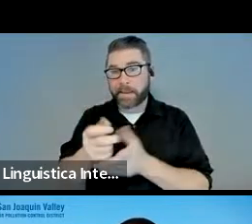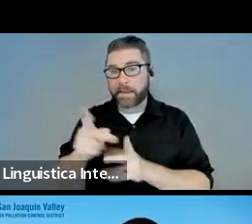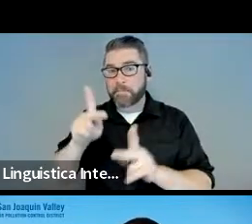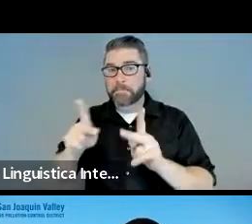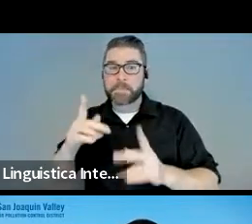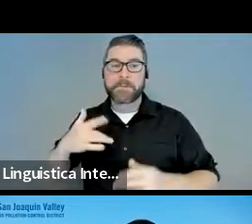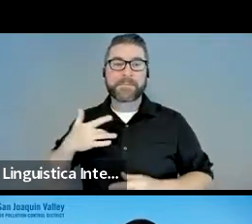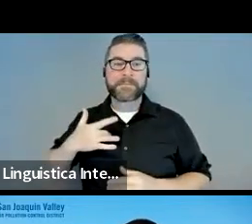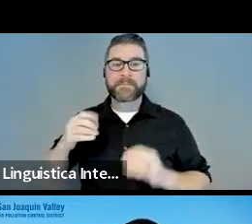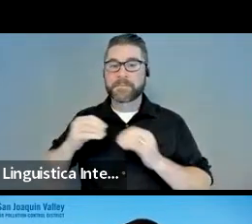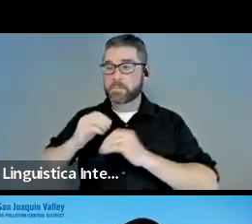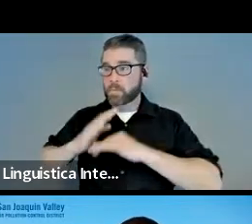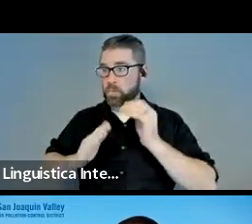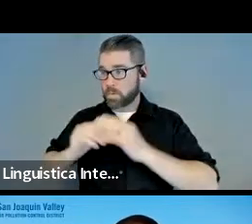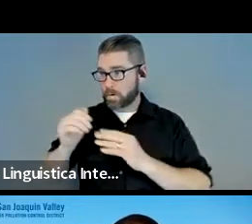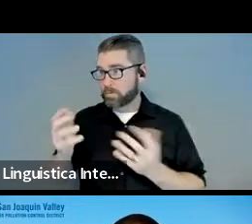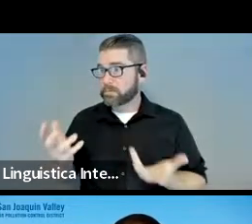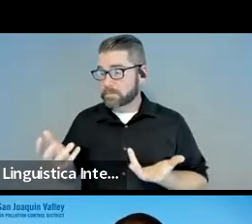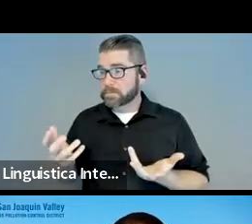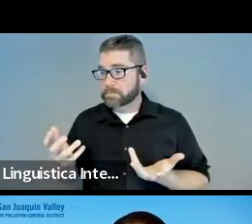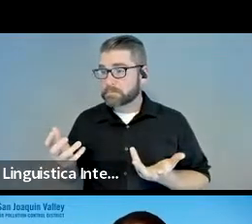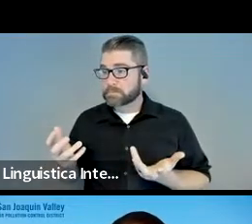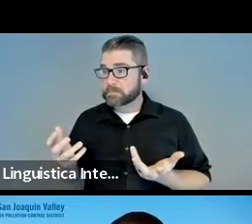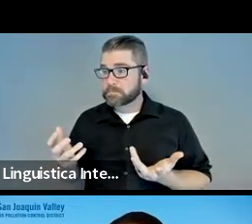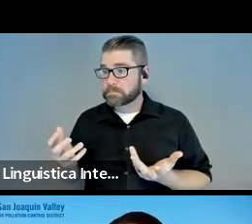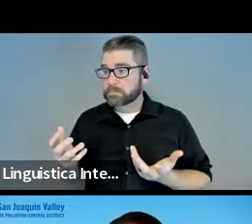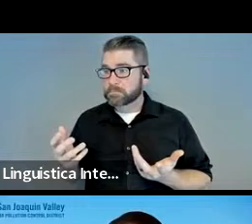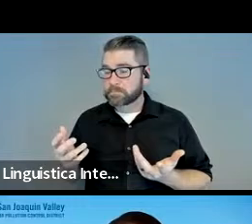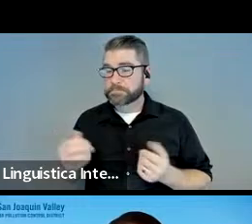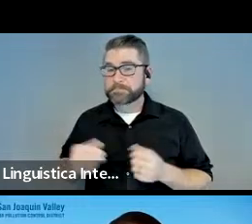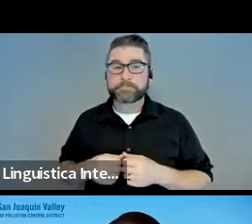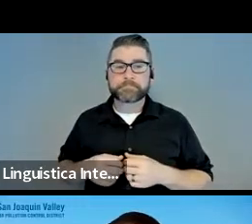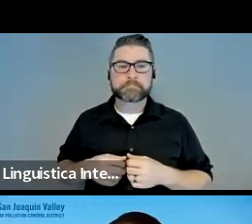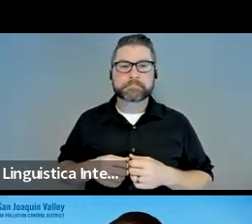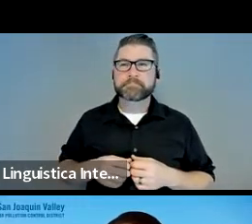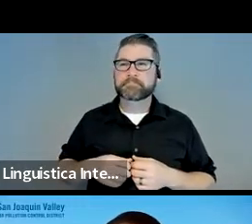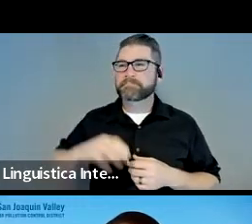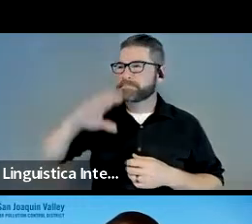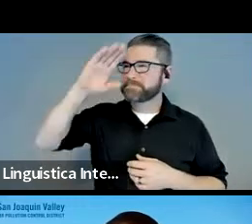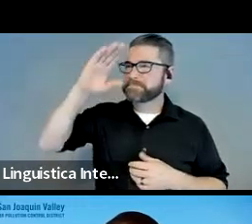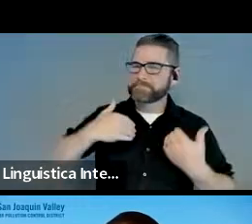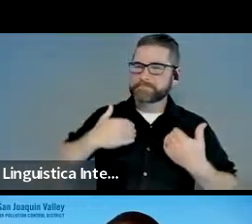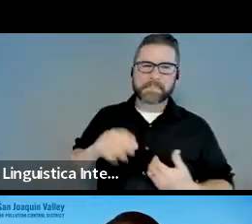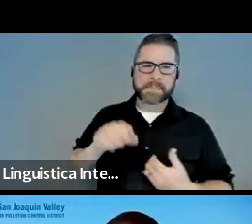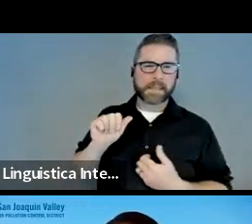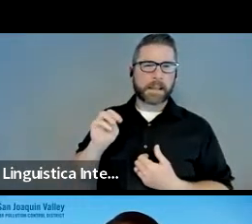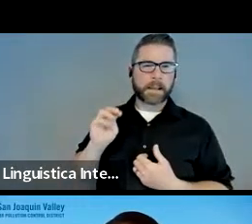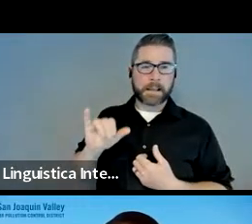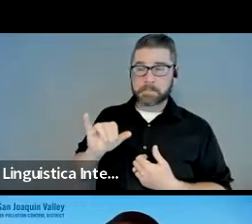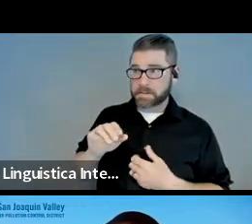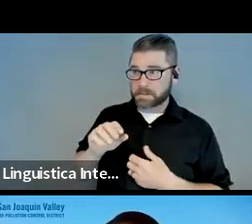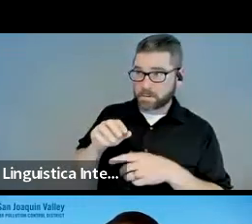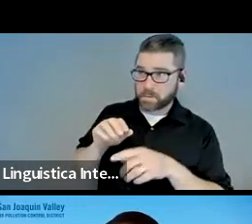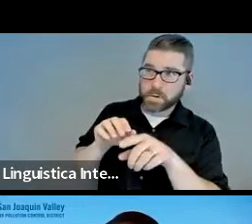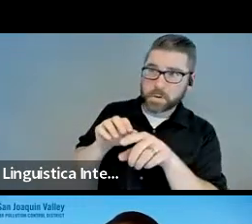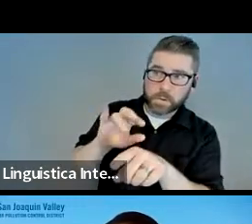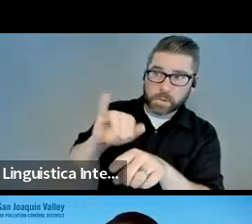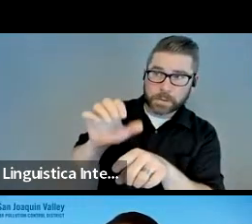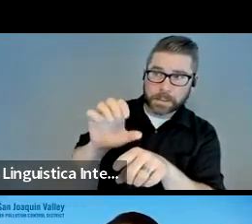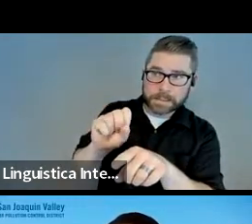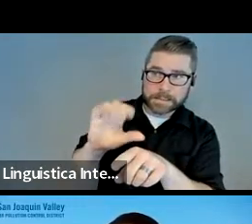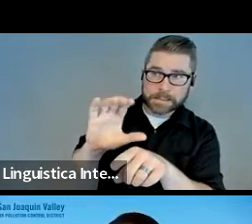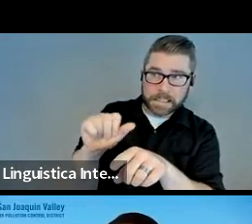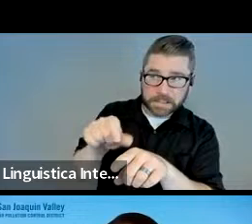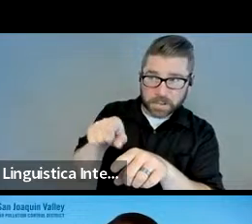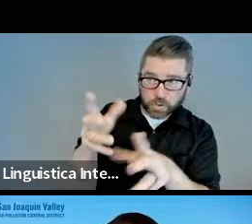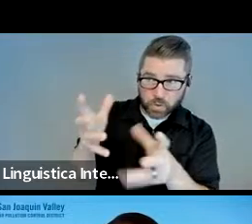Hi, this is Amy. So what you are proposing, Jess, is that the committee vote on whether or not you're ready to vote?